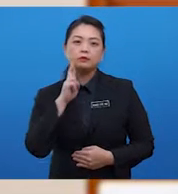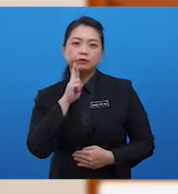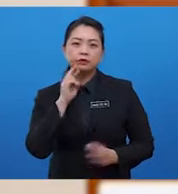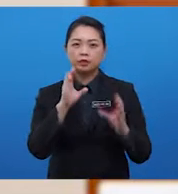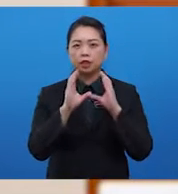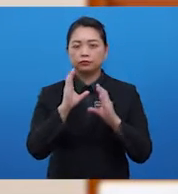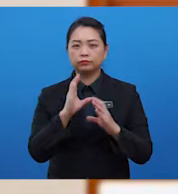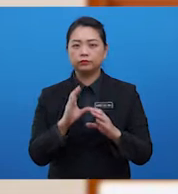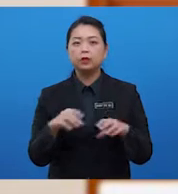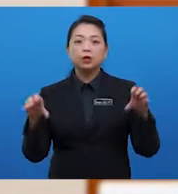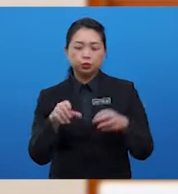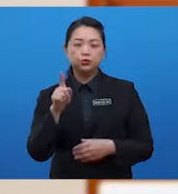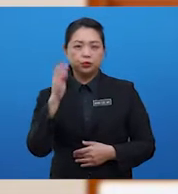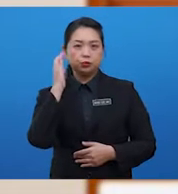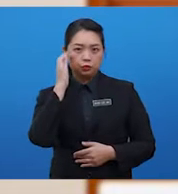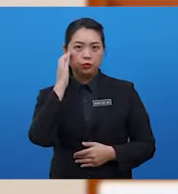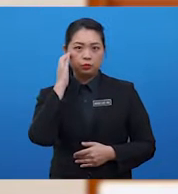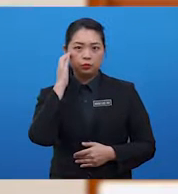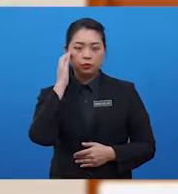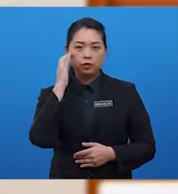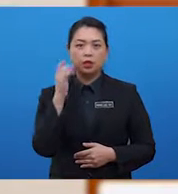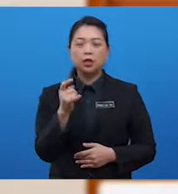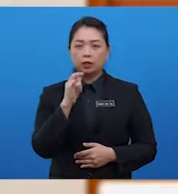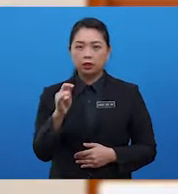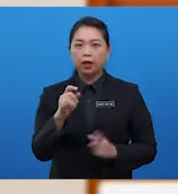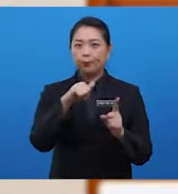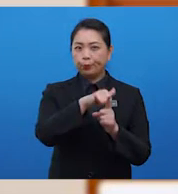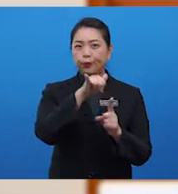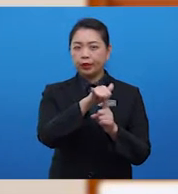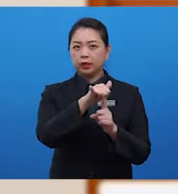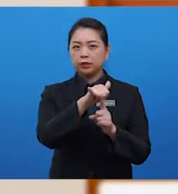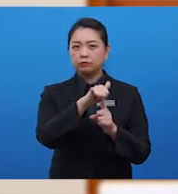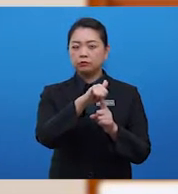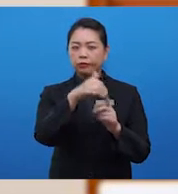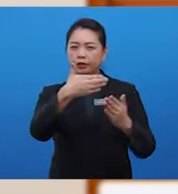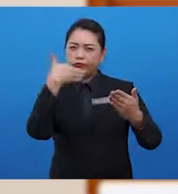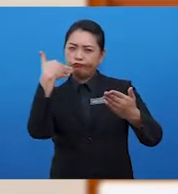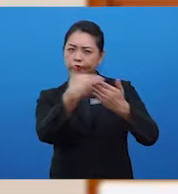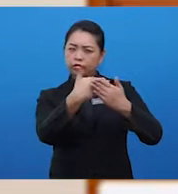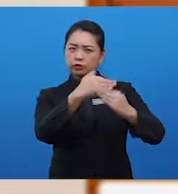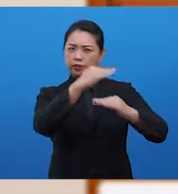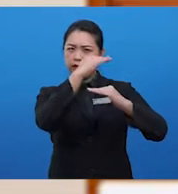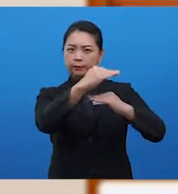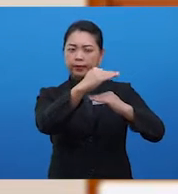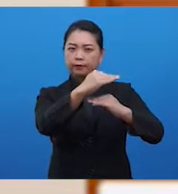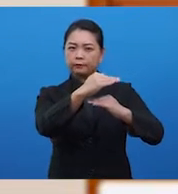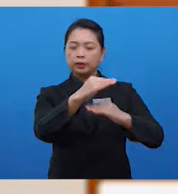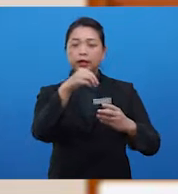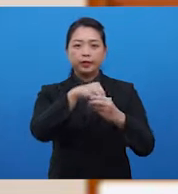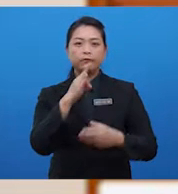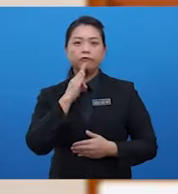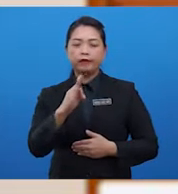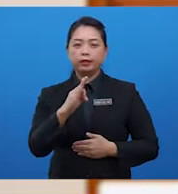Ross said, do you know that their bullying has reached its limits? In fact, as